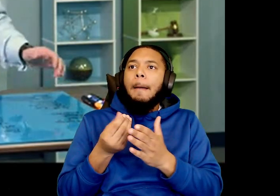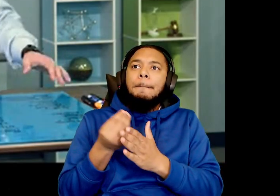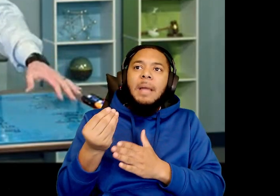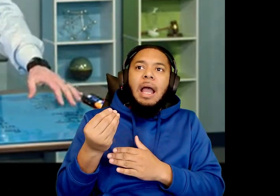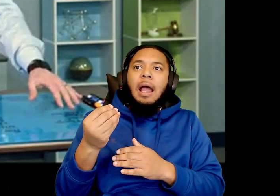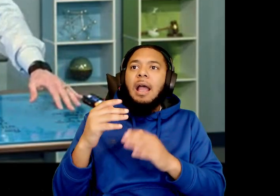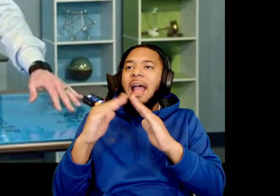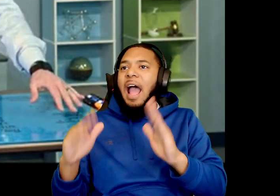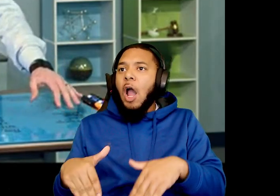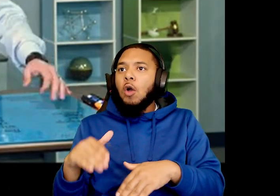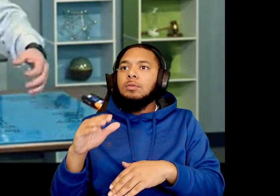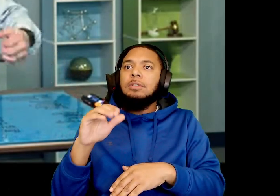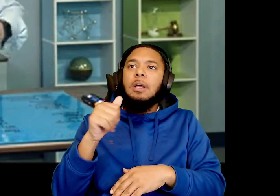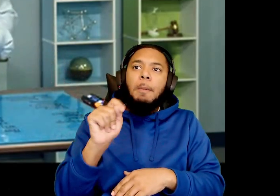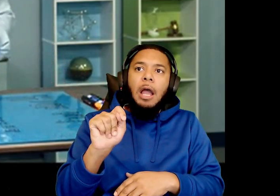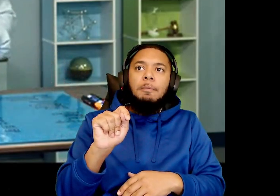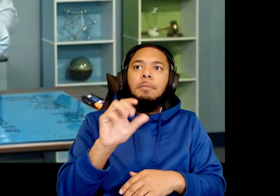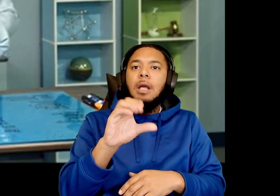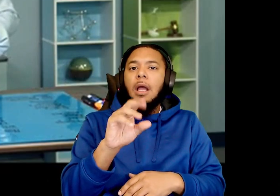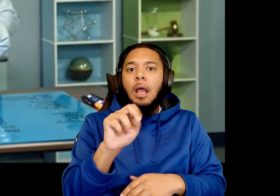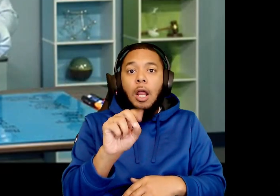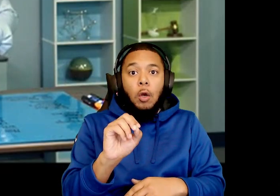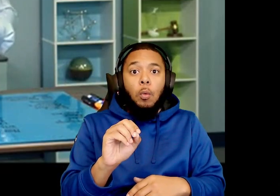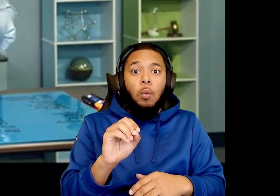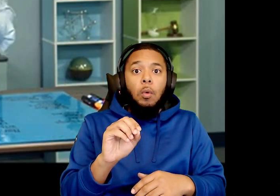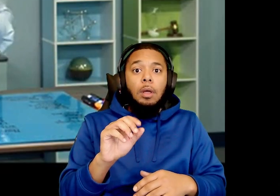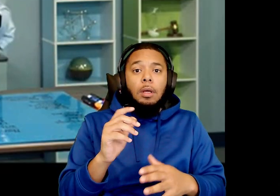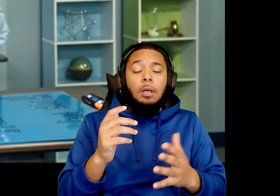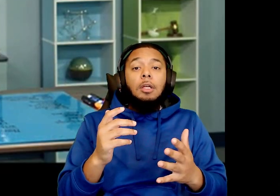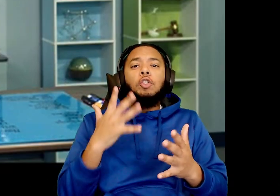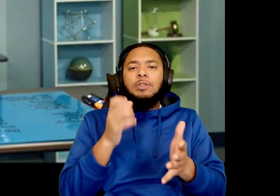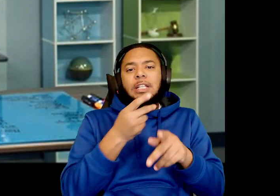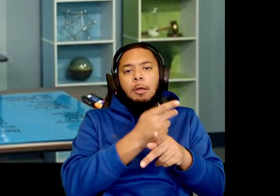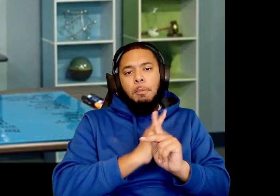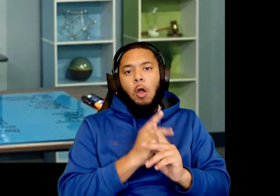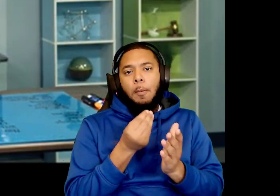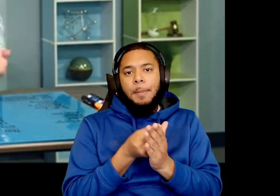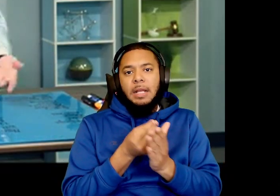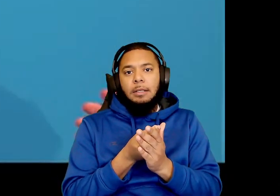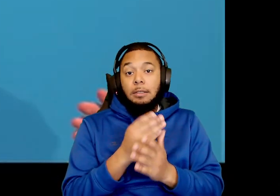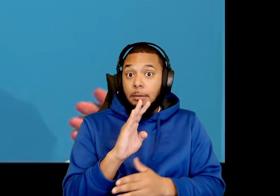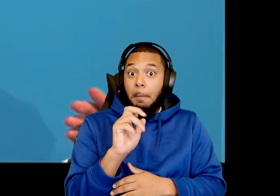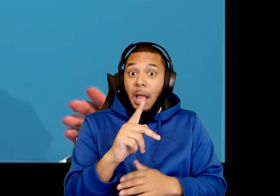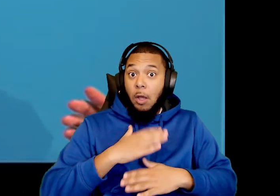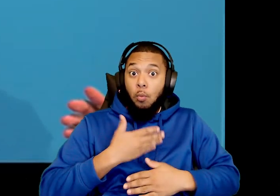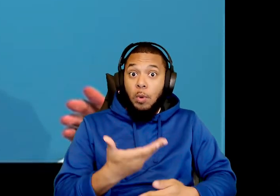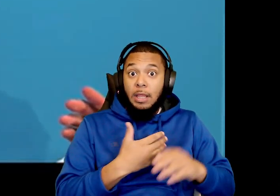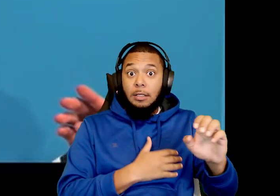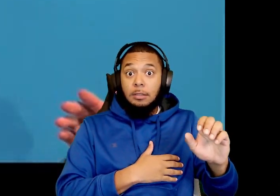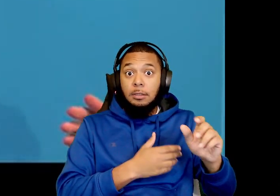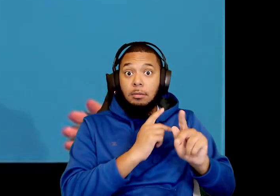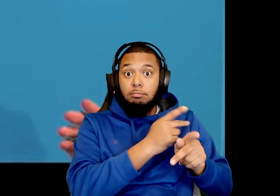home, you need to borrow the money to do that. And the bank will lend you the money if you pay it